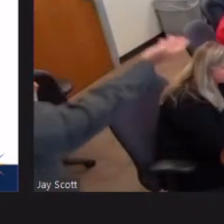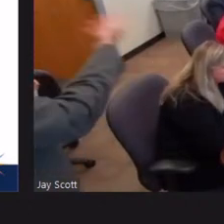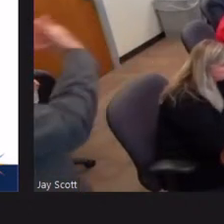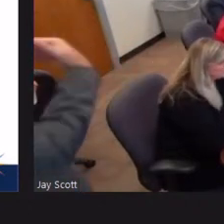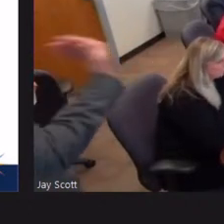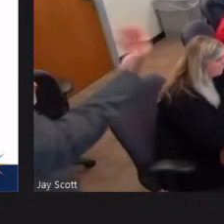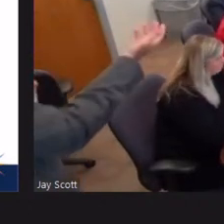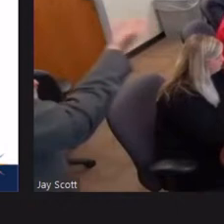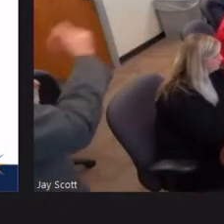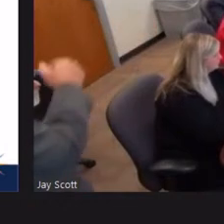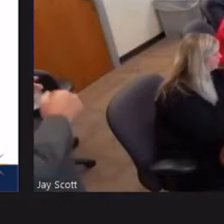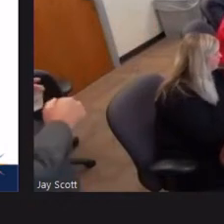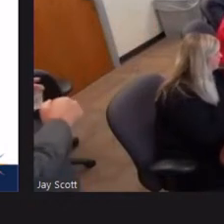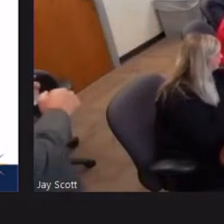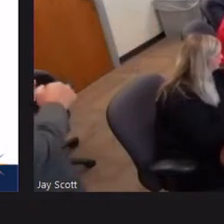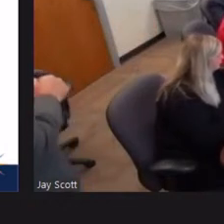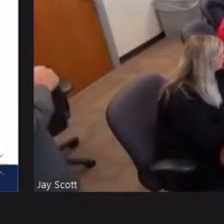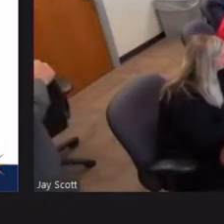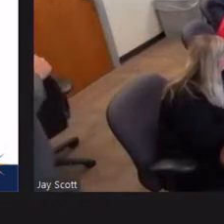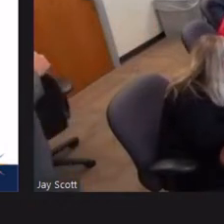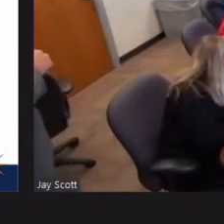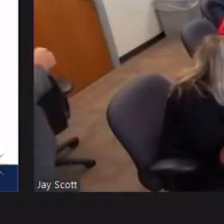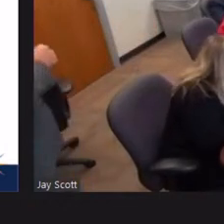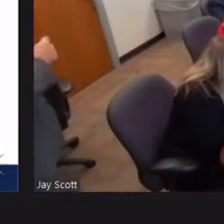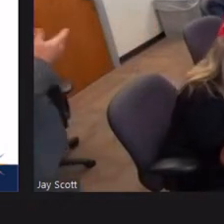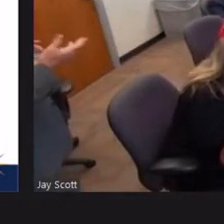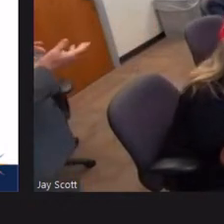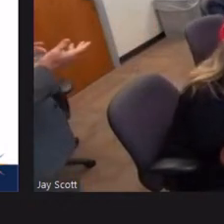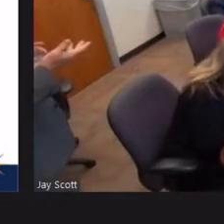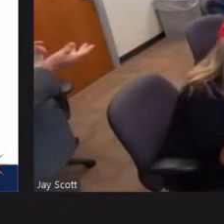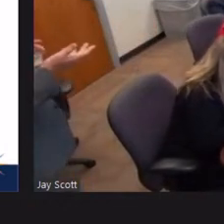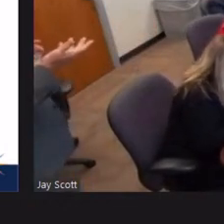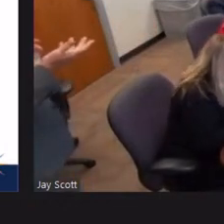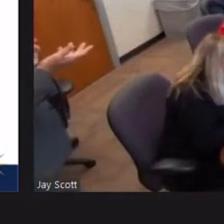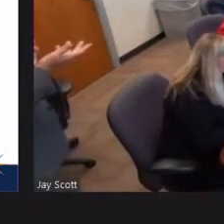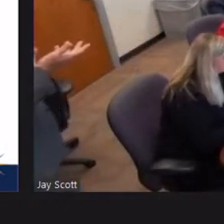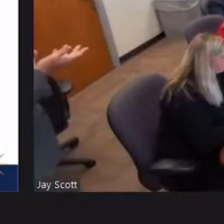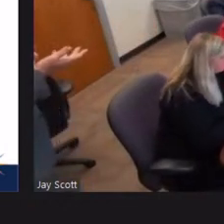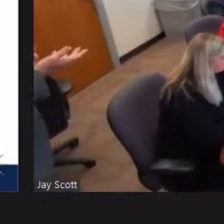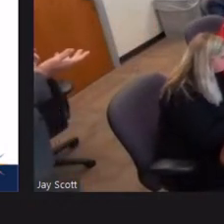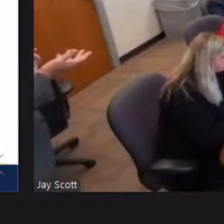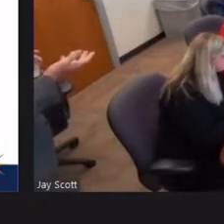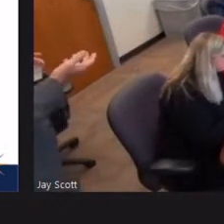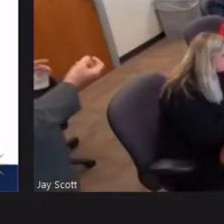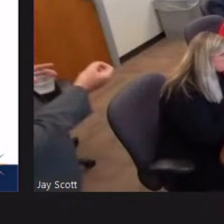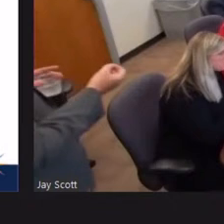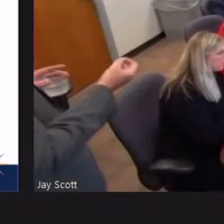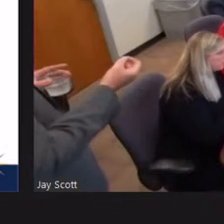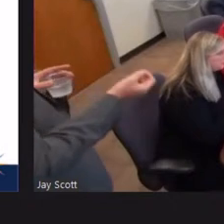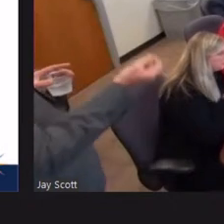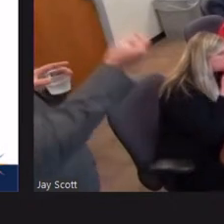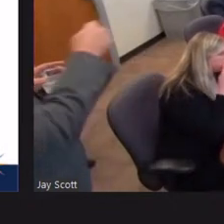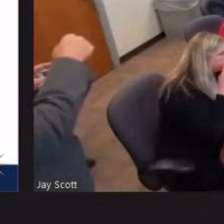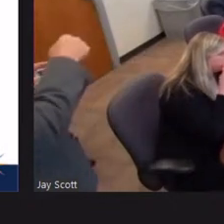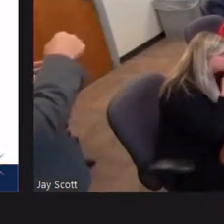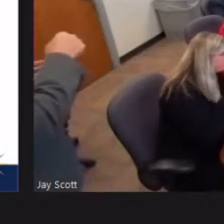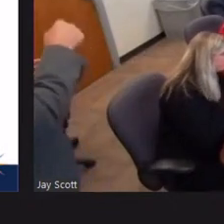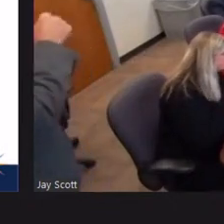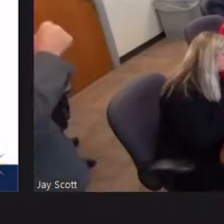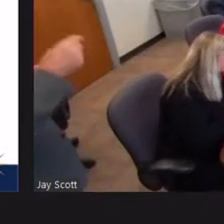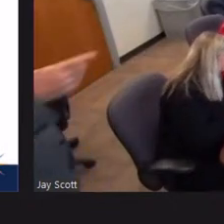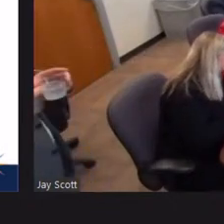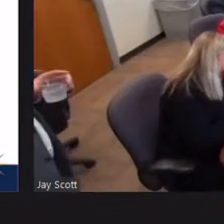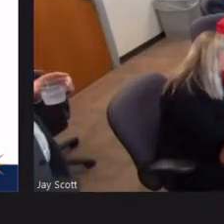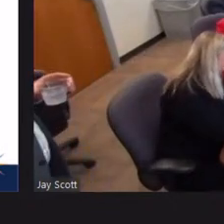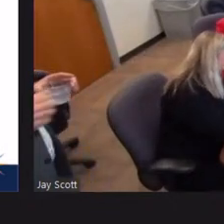we're all kind of in that role leadership role where if you don't hear anything you're like okay when you do hear things